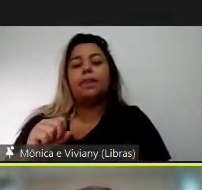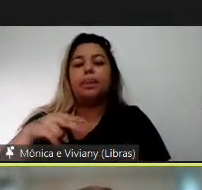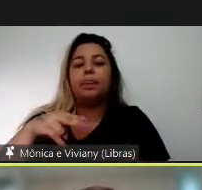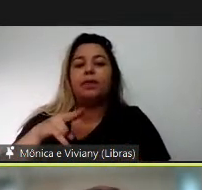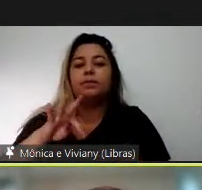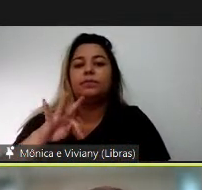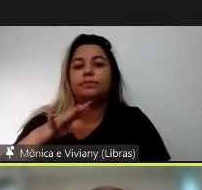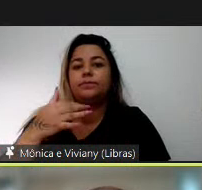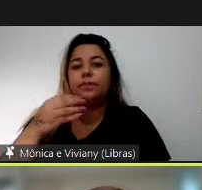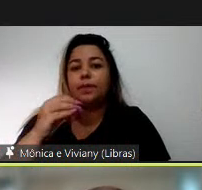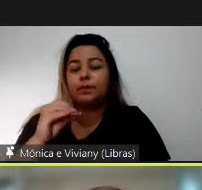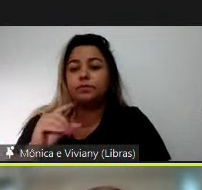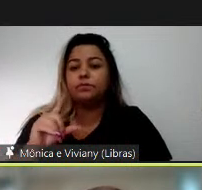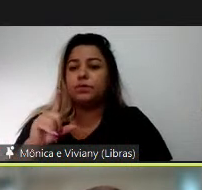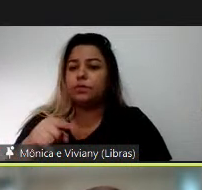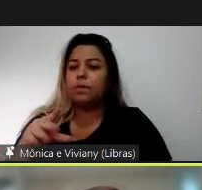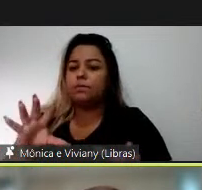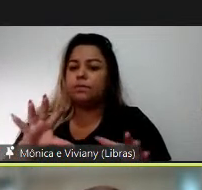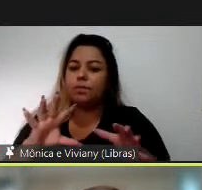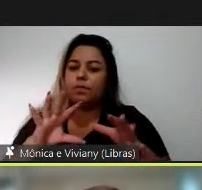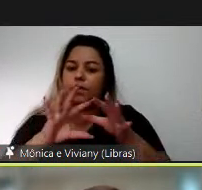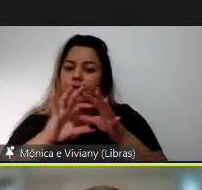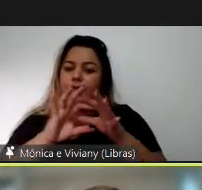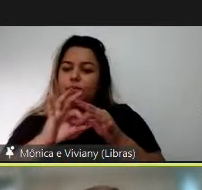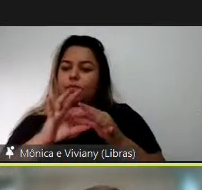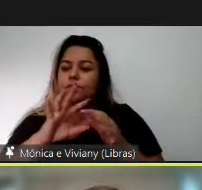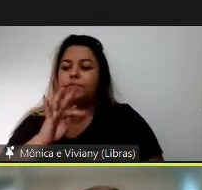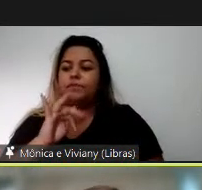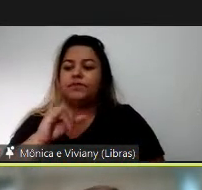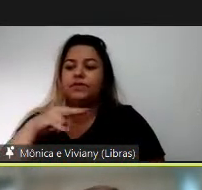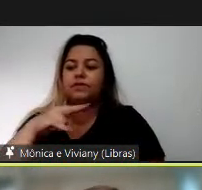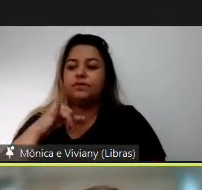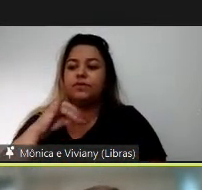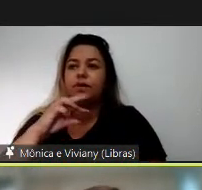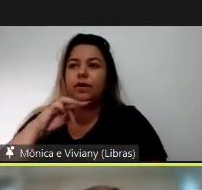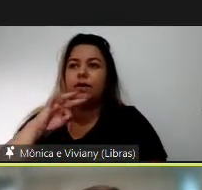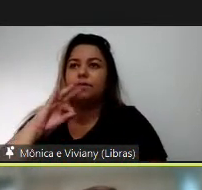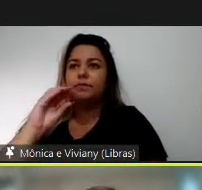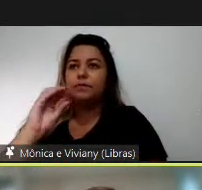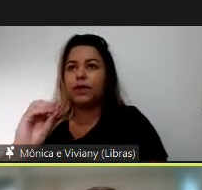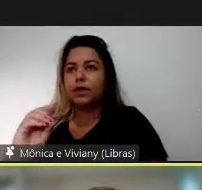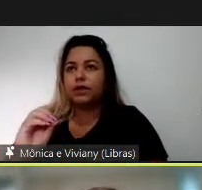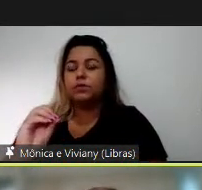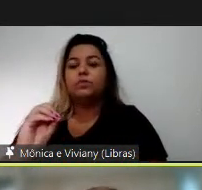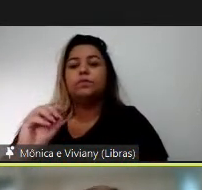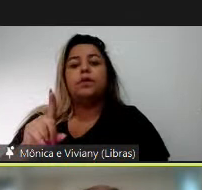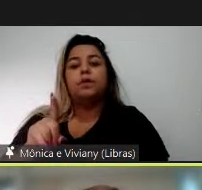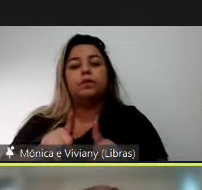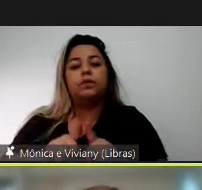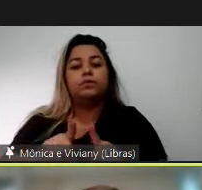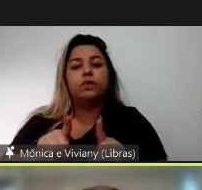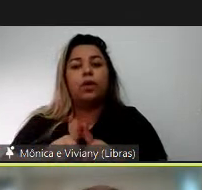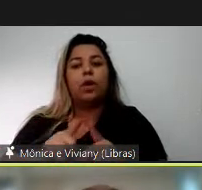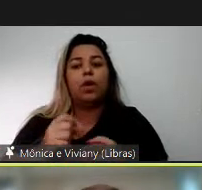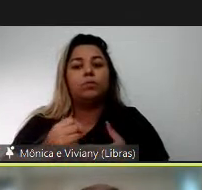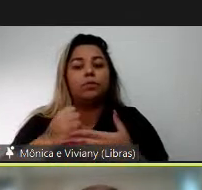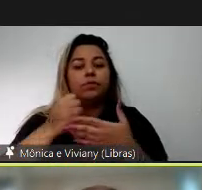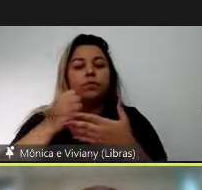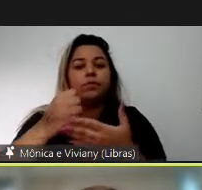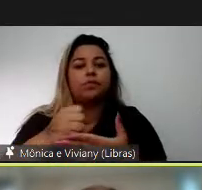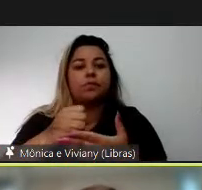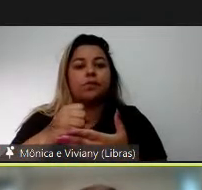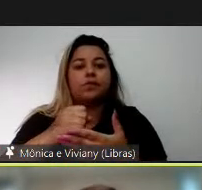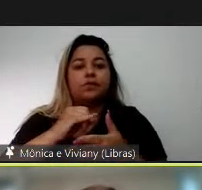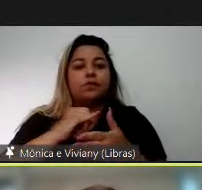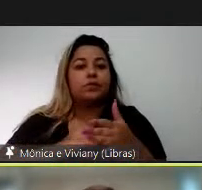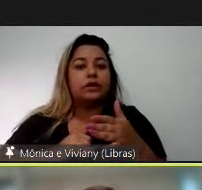for food and nutrition in the indicators which are connected to the financing of the primary